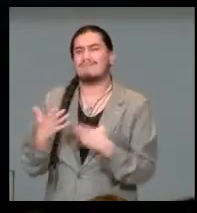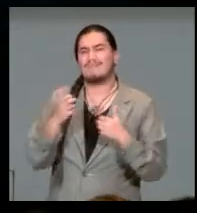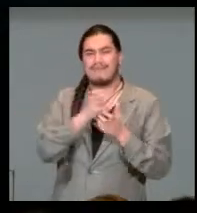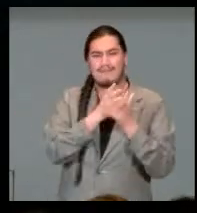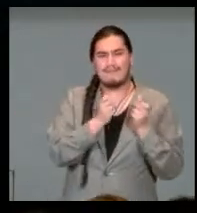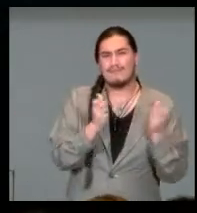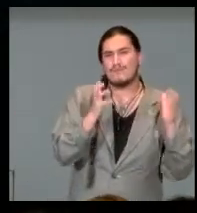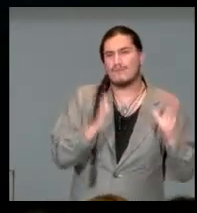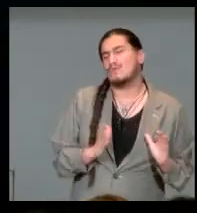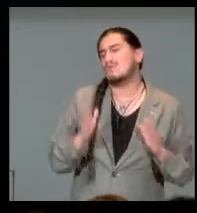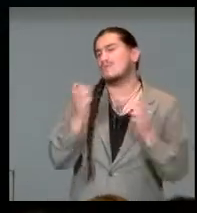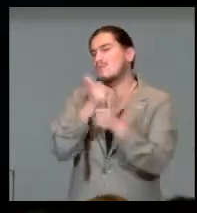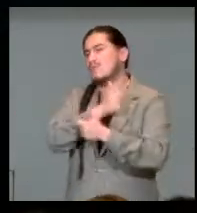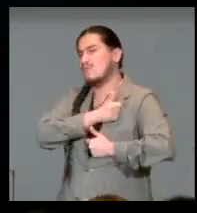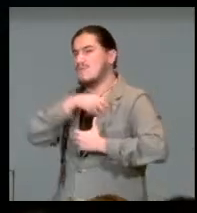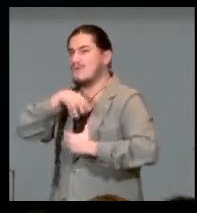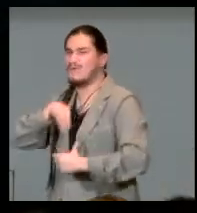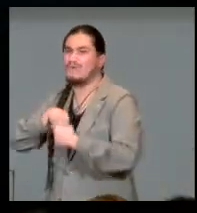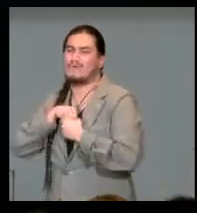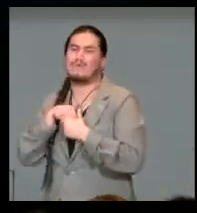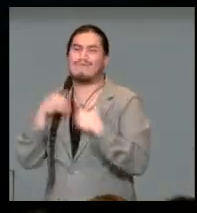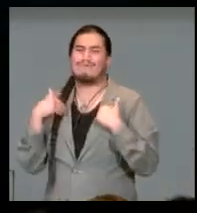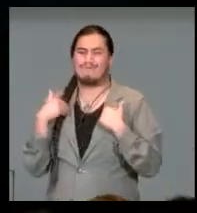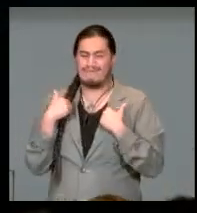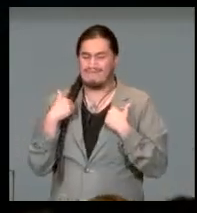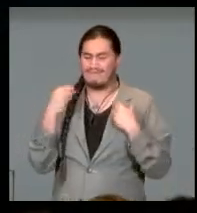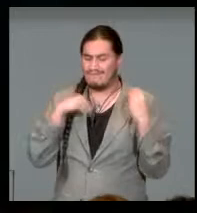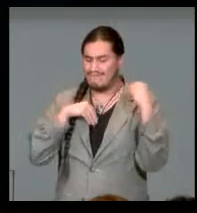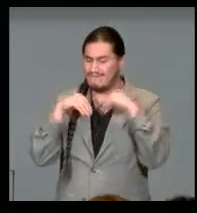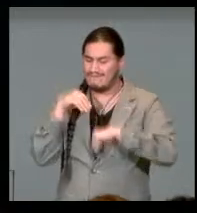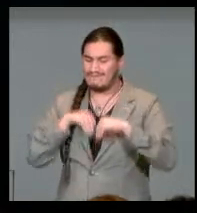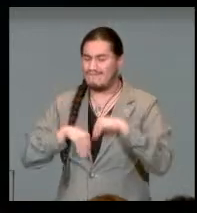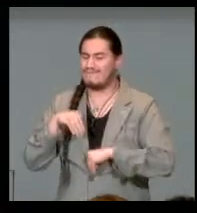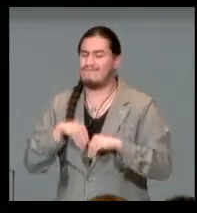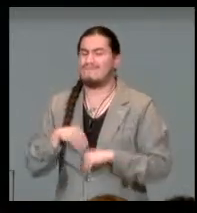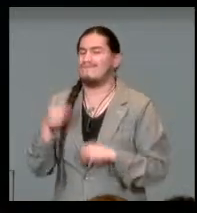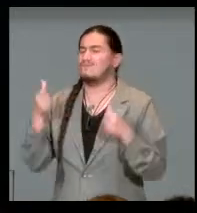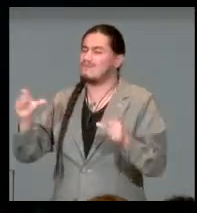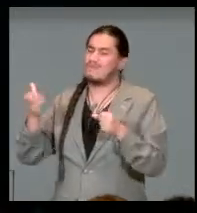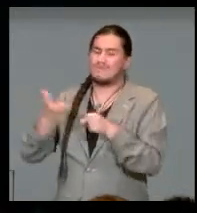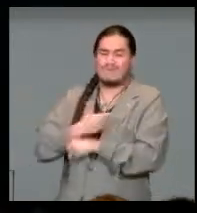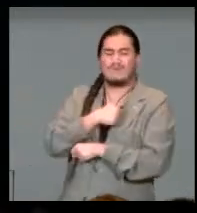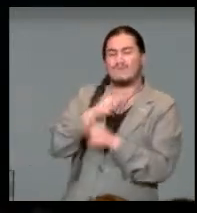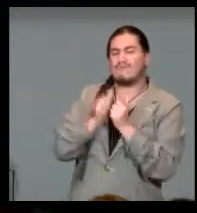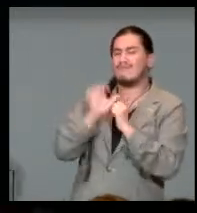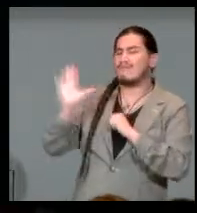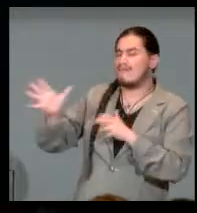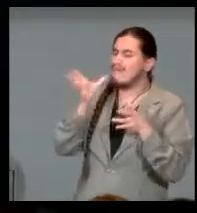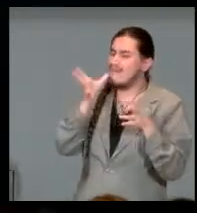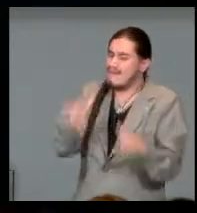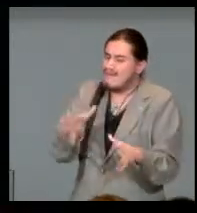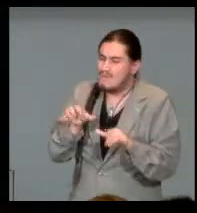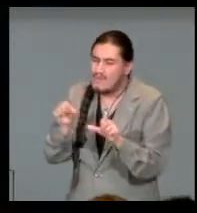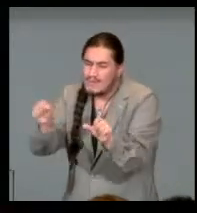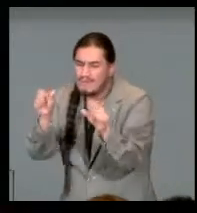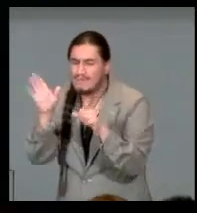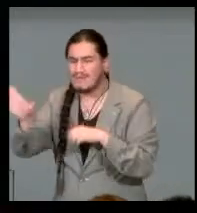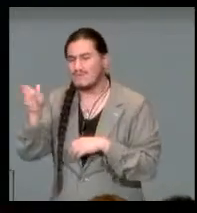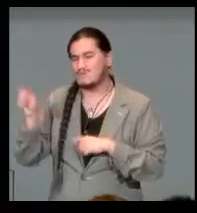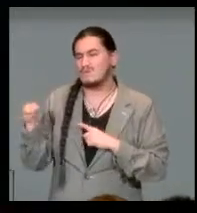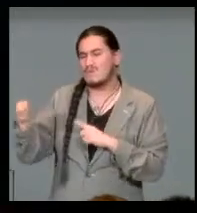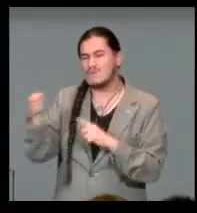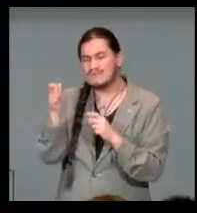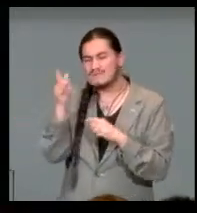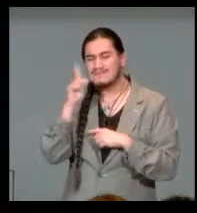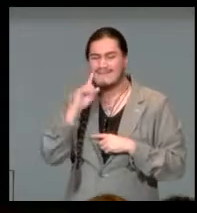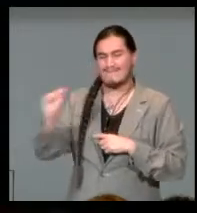me. And it tried to sever me with its hate like a colonial silver sword, but with my too much Selena